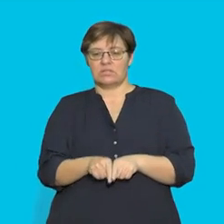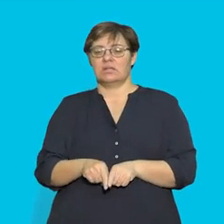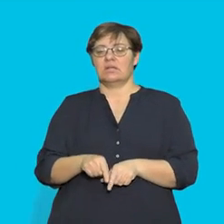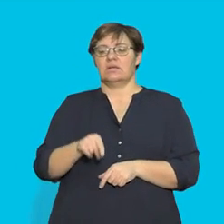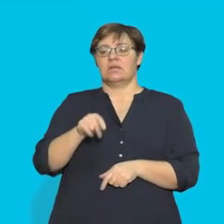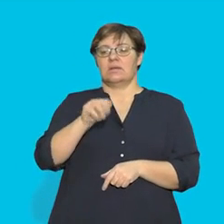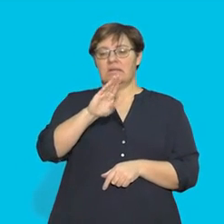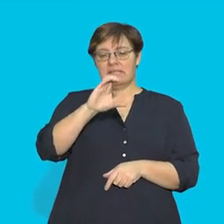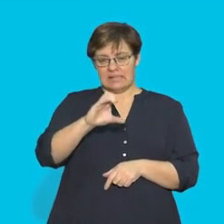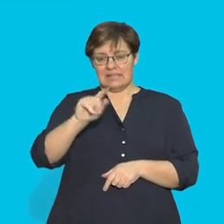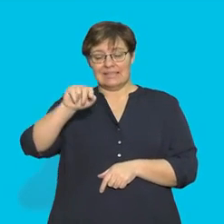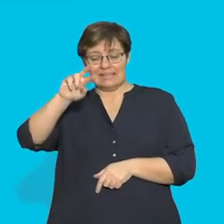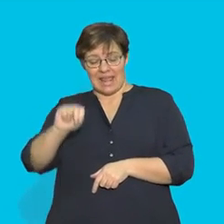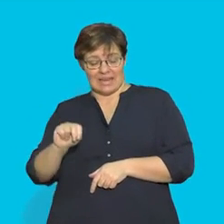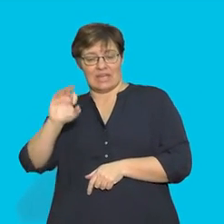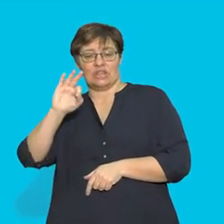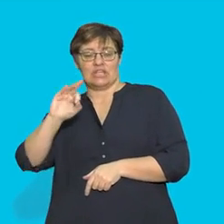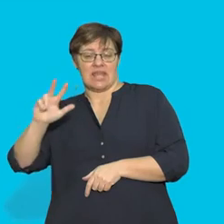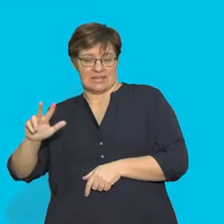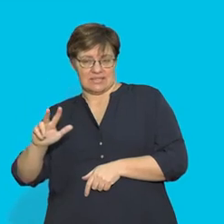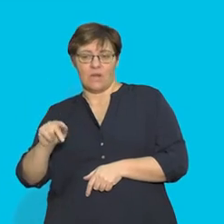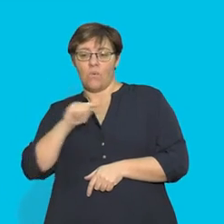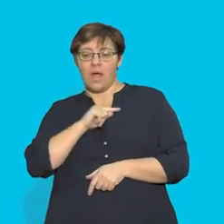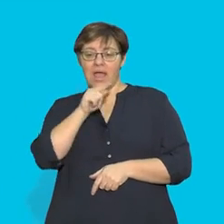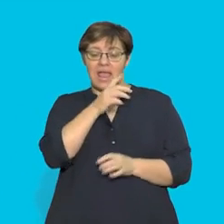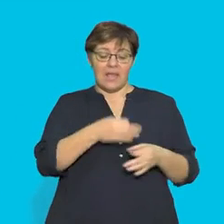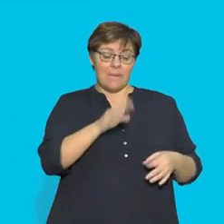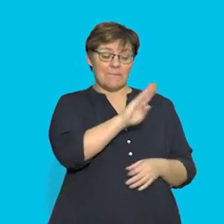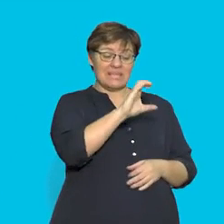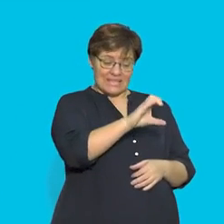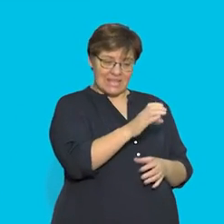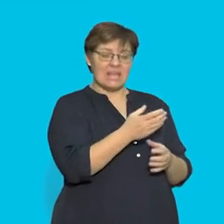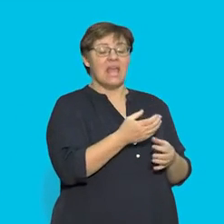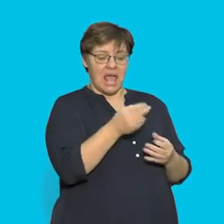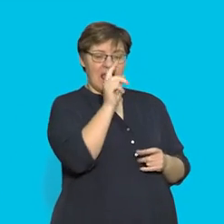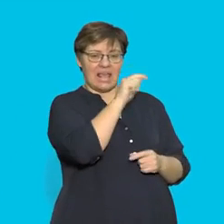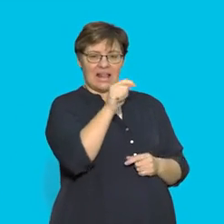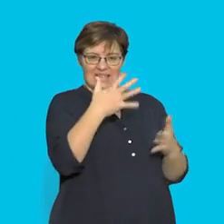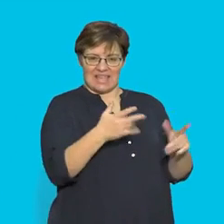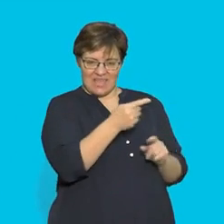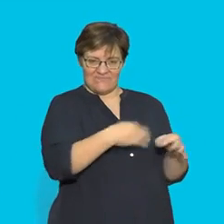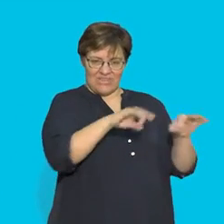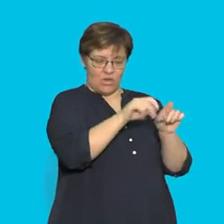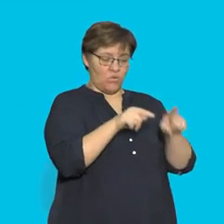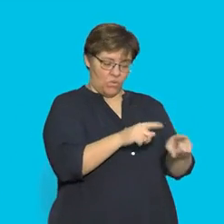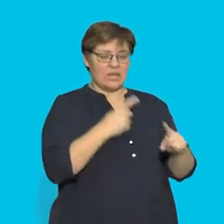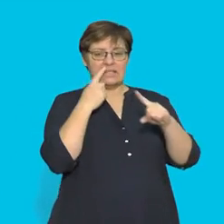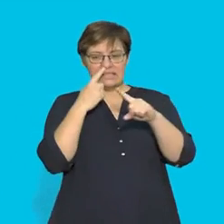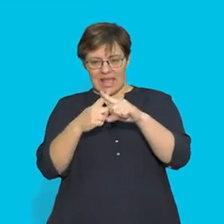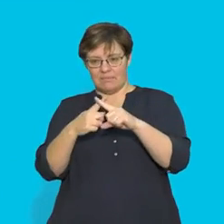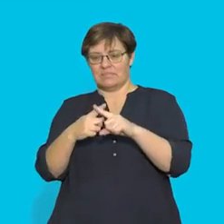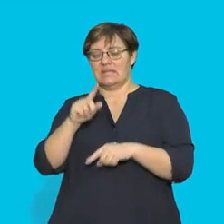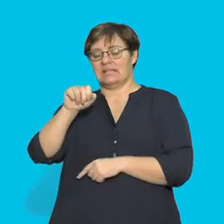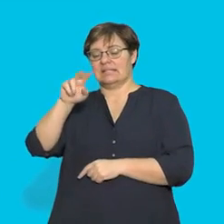BC times tan of 38. And remember, this is the value we have in our calculator at the moment. So we just have to multiply that